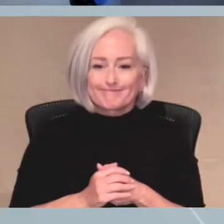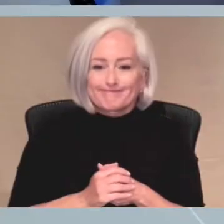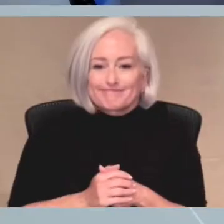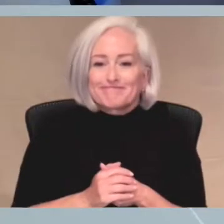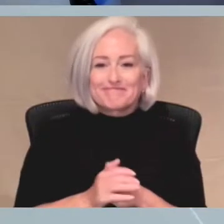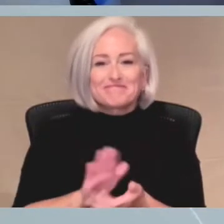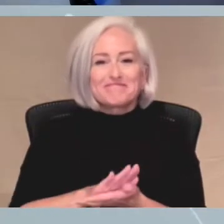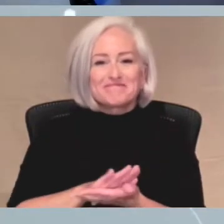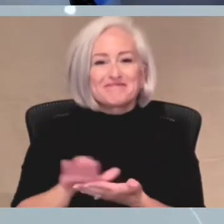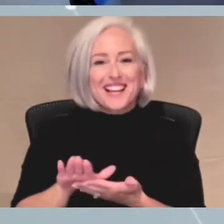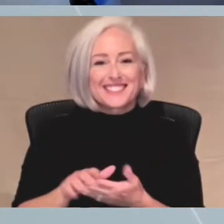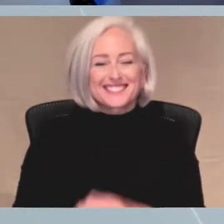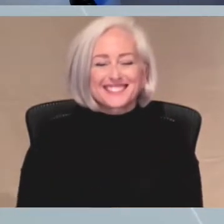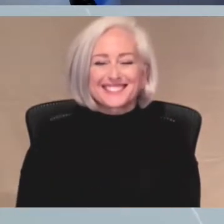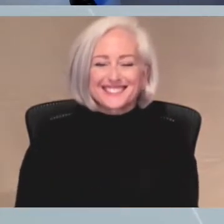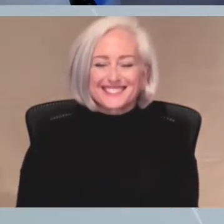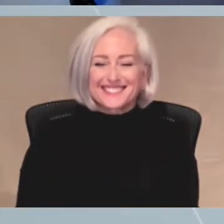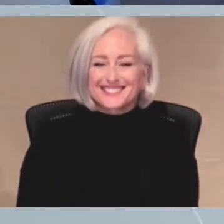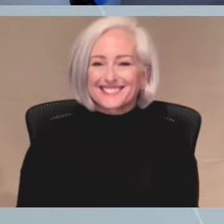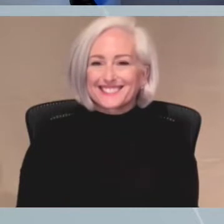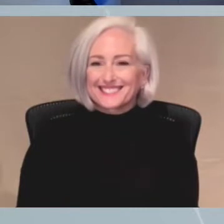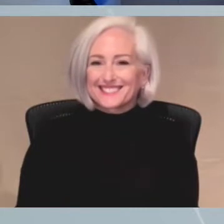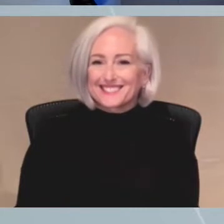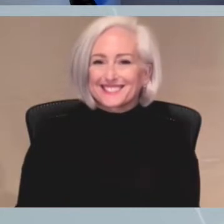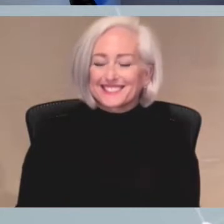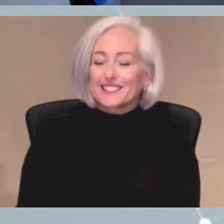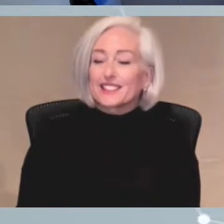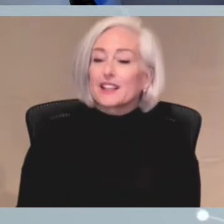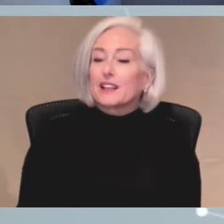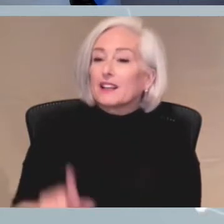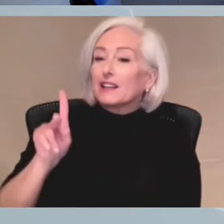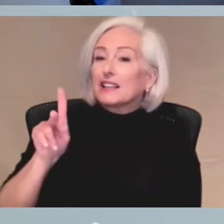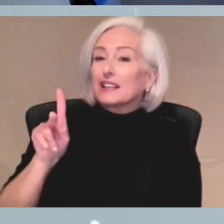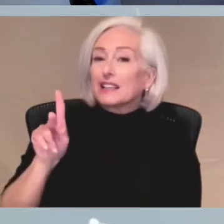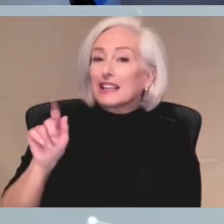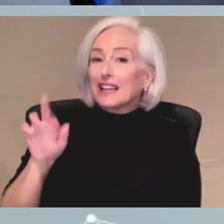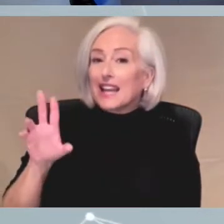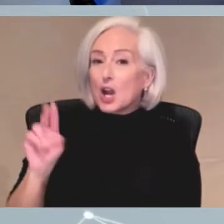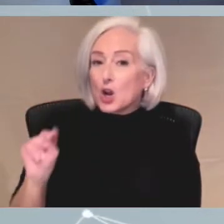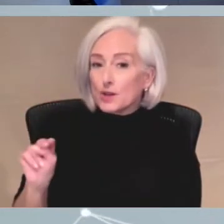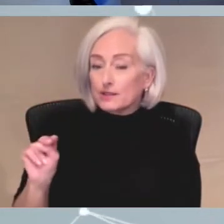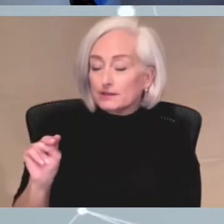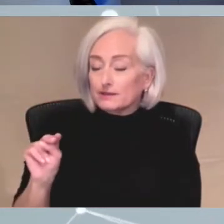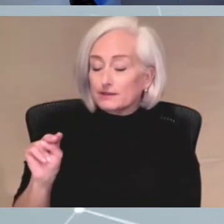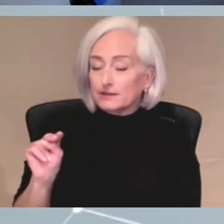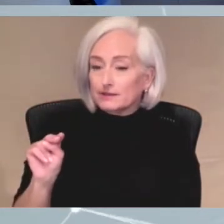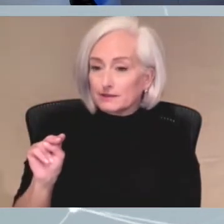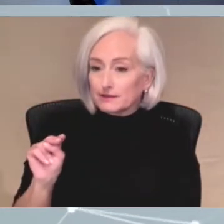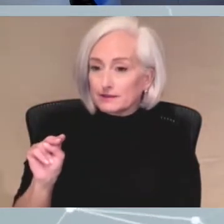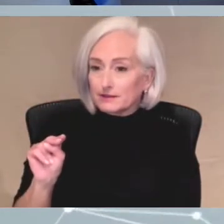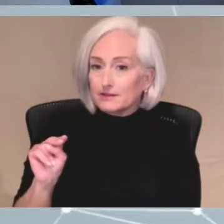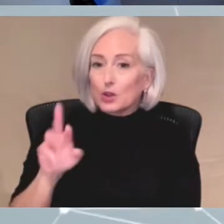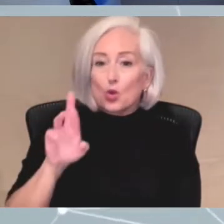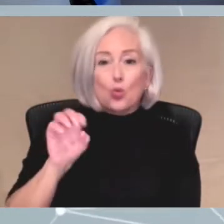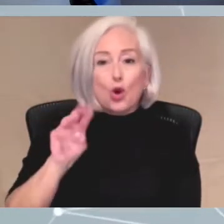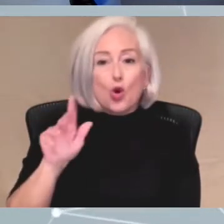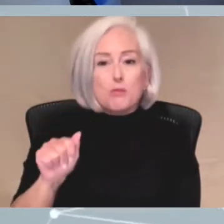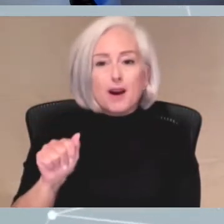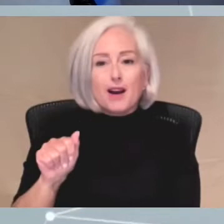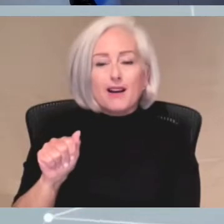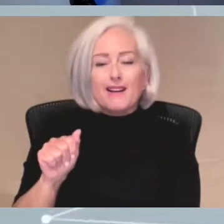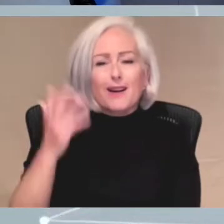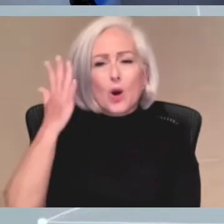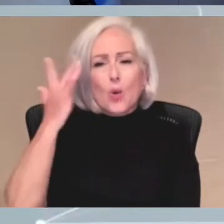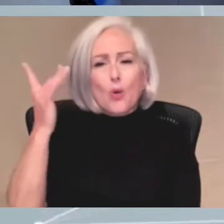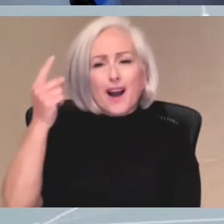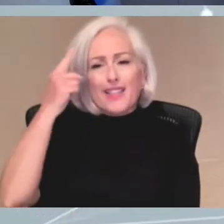nice. Yeah. So how about you, Karen, in Roma? Could you weigh